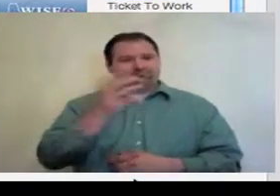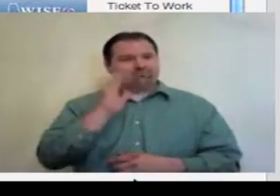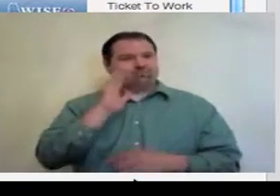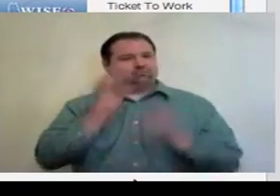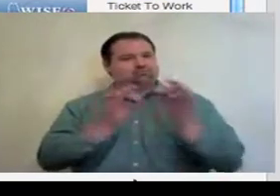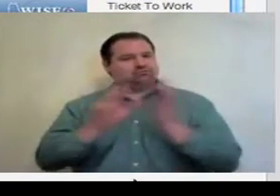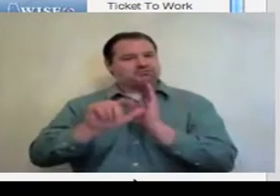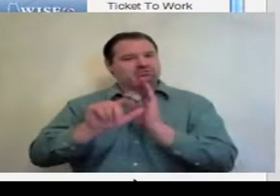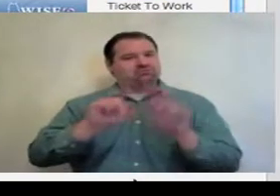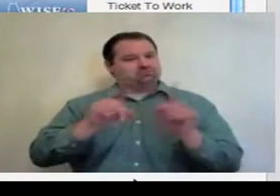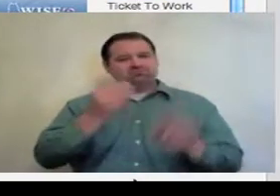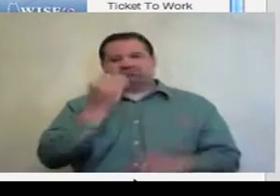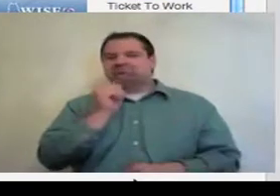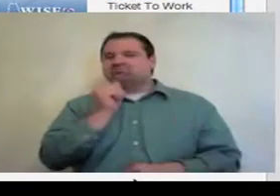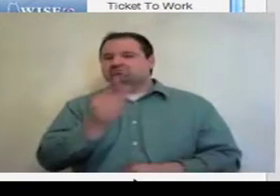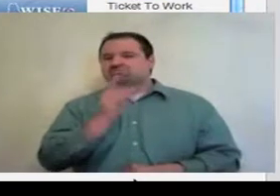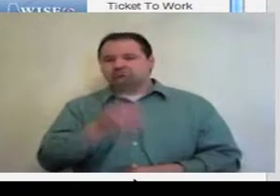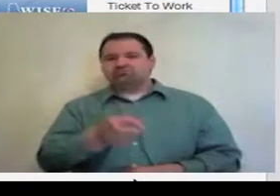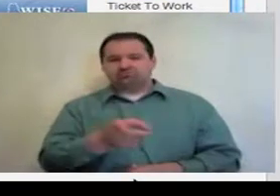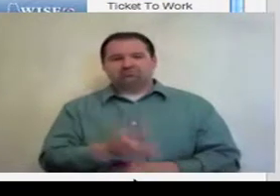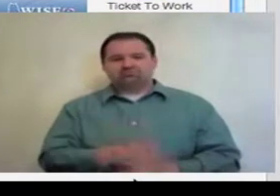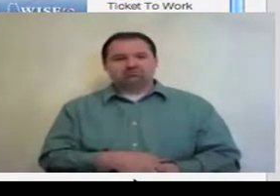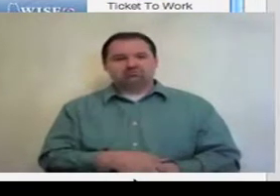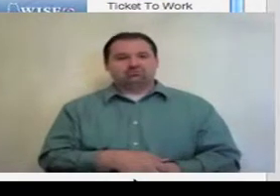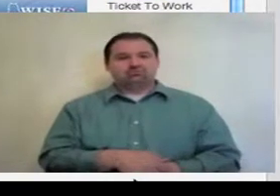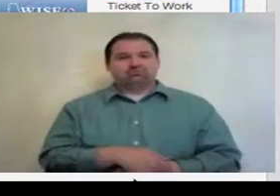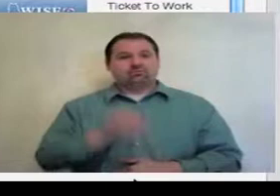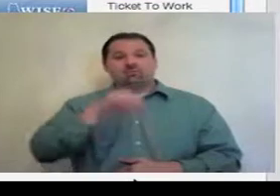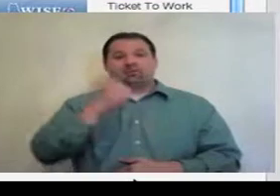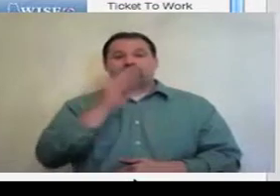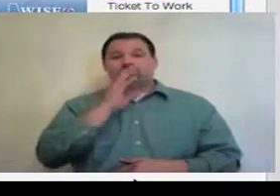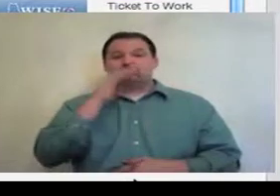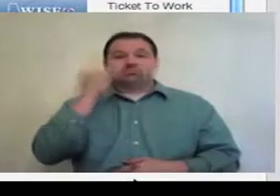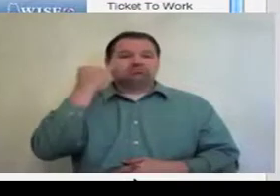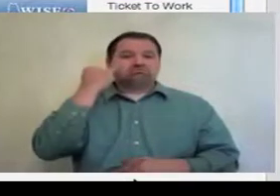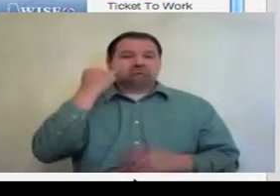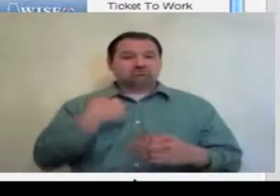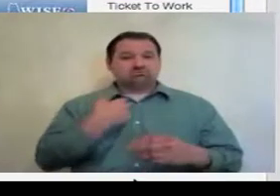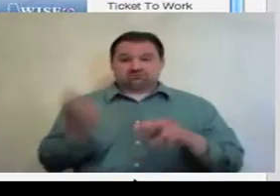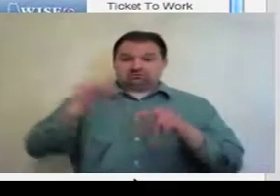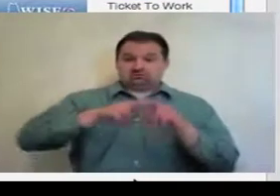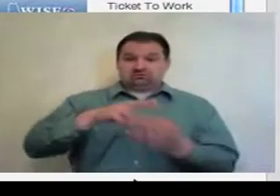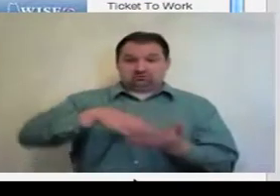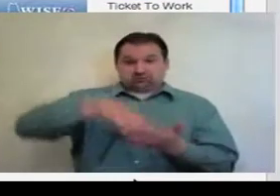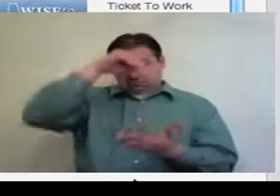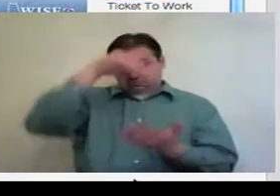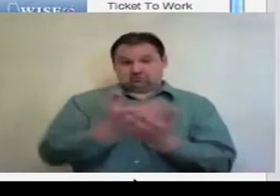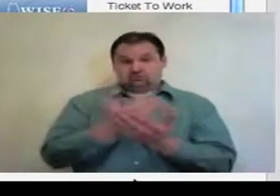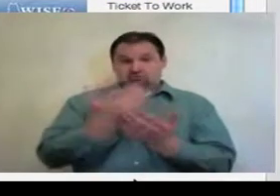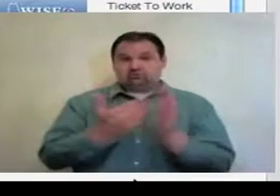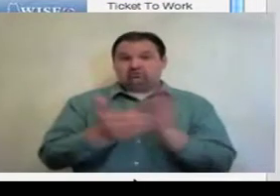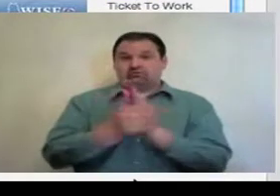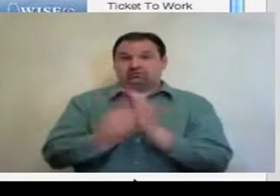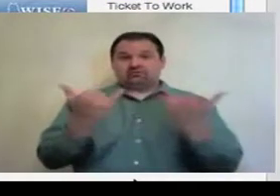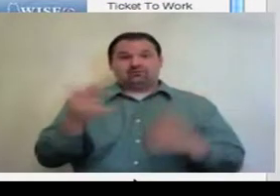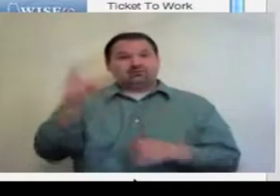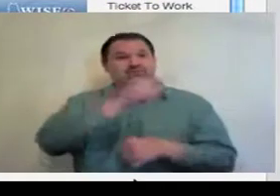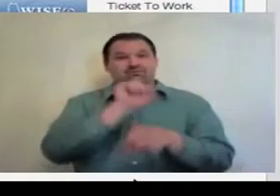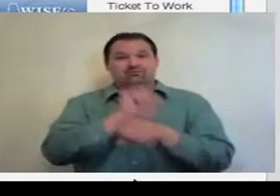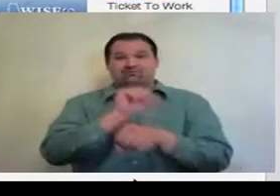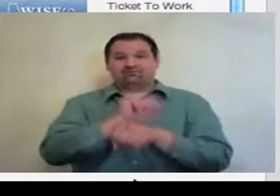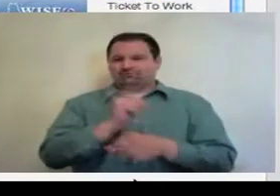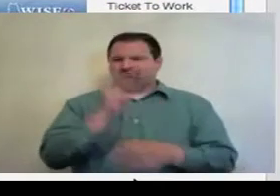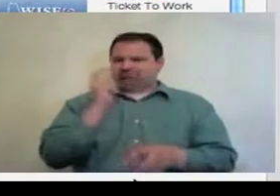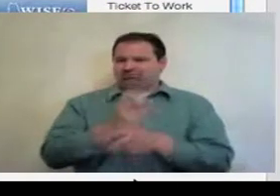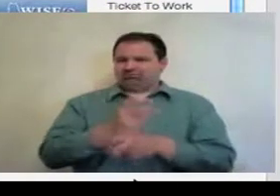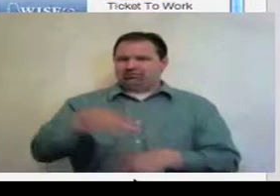either. People ask how they get the skills that they need to go back to work. With the employment market the way that it is and trying to find a job,